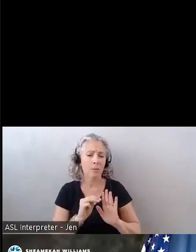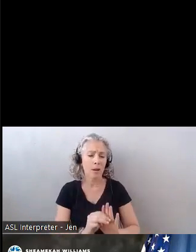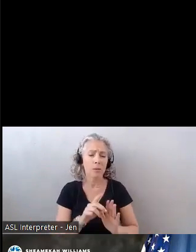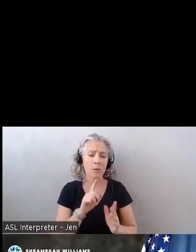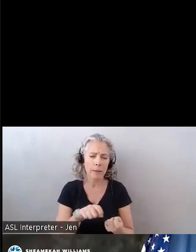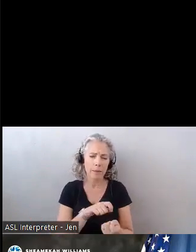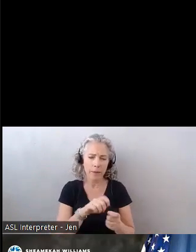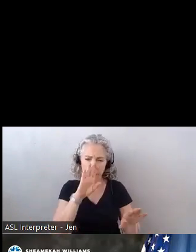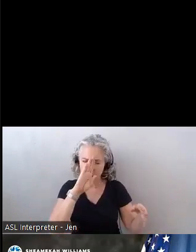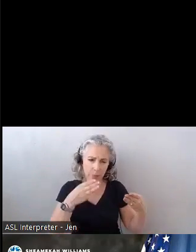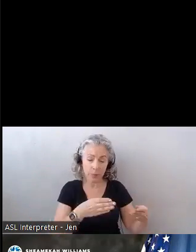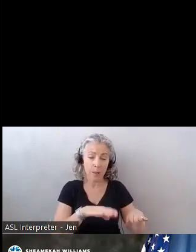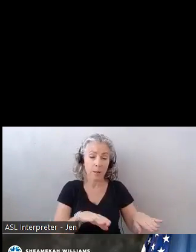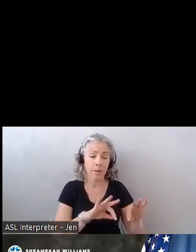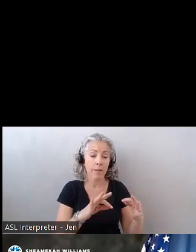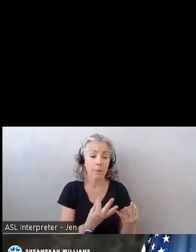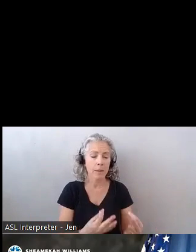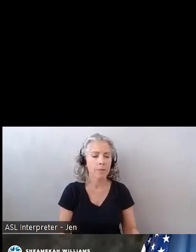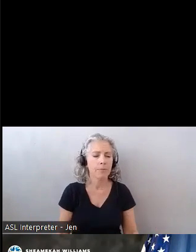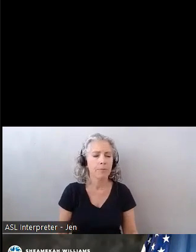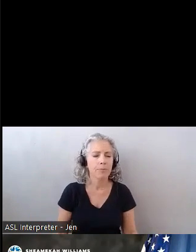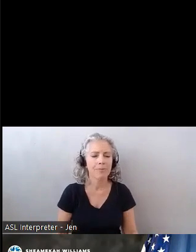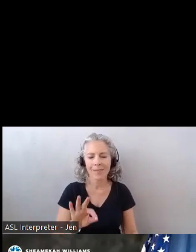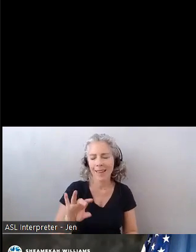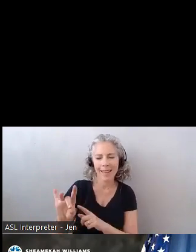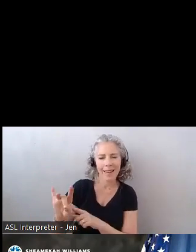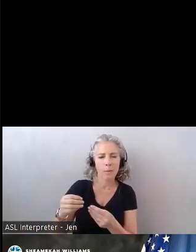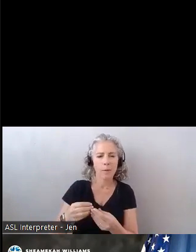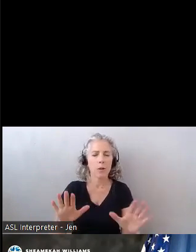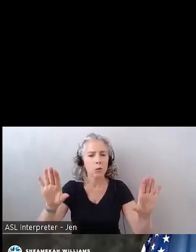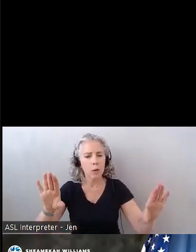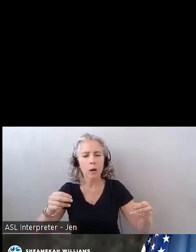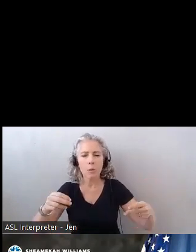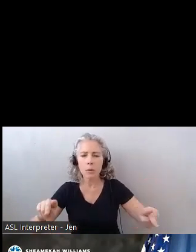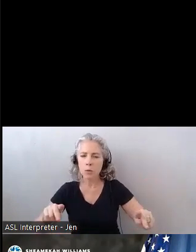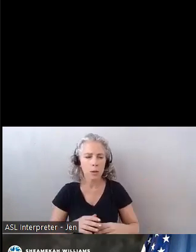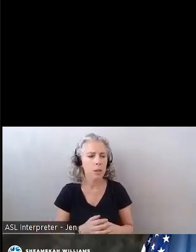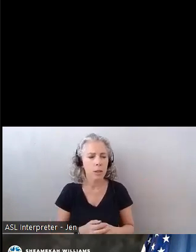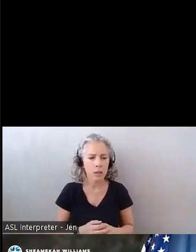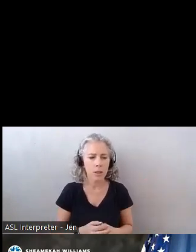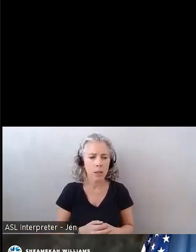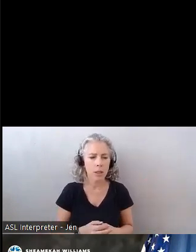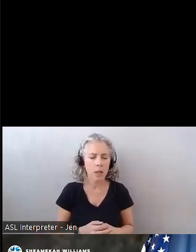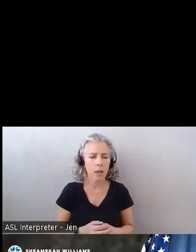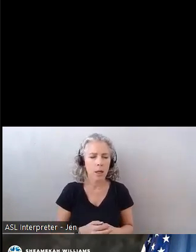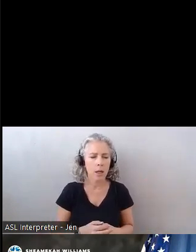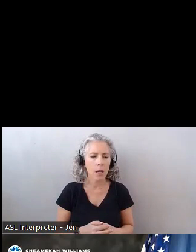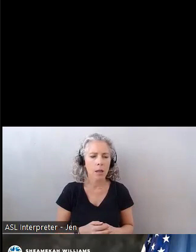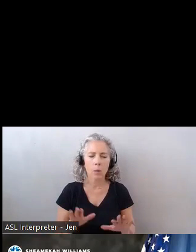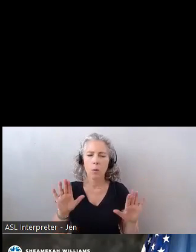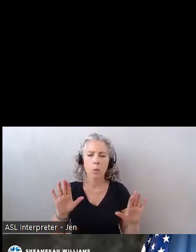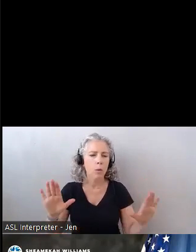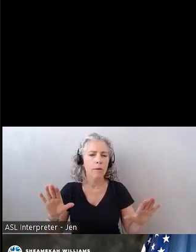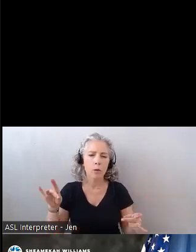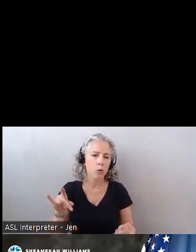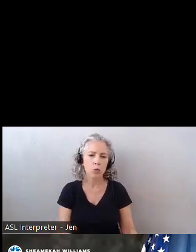specific to children and families. Also, 988 has provided a great opportunity and really a great streamline and a process for